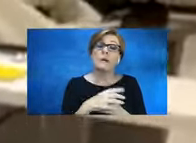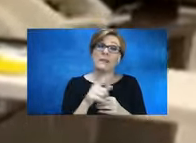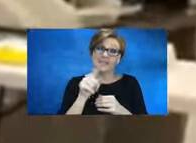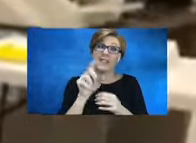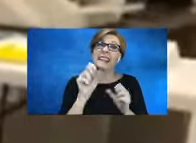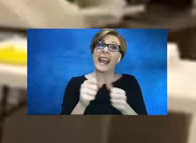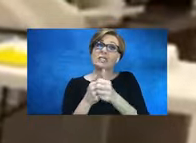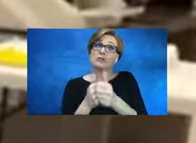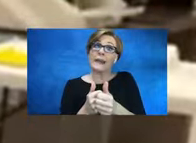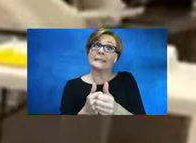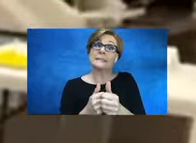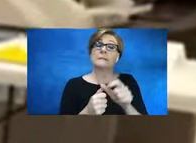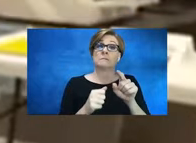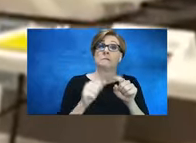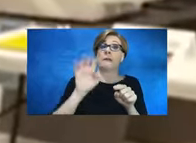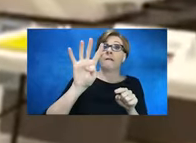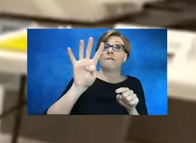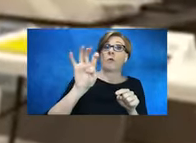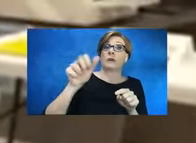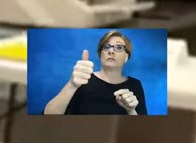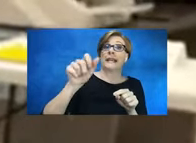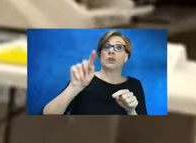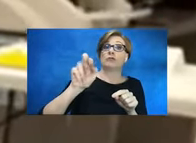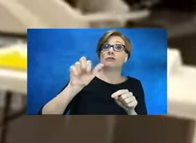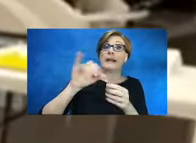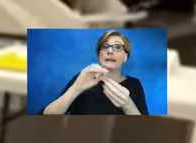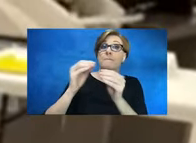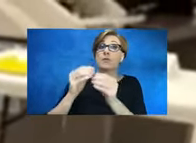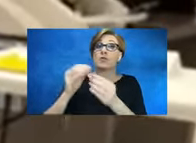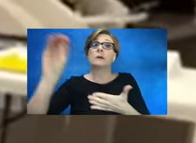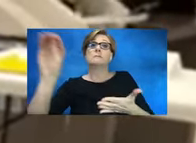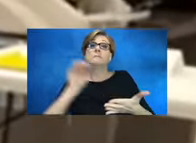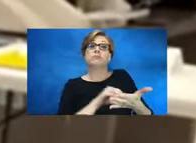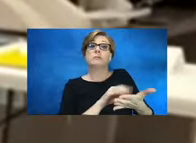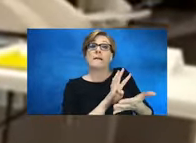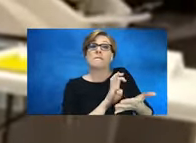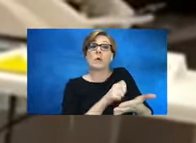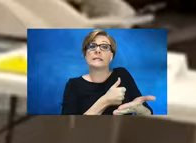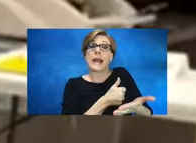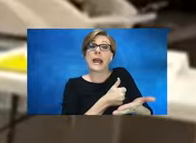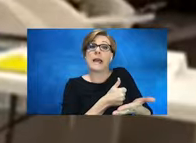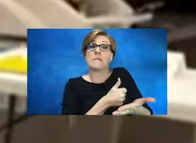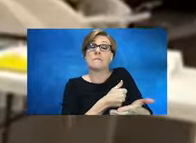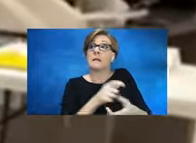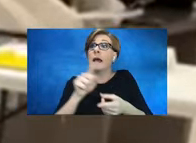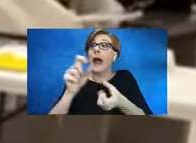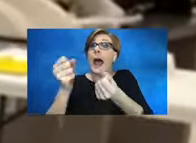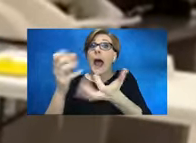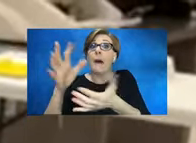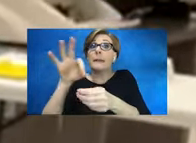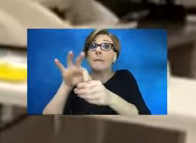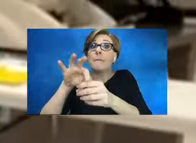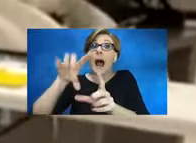number, 410 gets entered into this area of the log. The total number of ballots that were sent